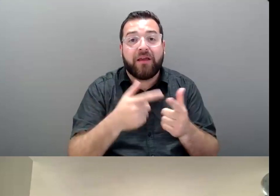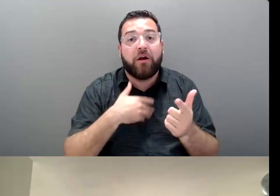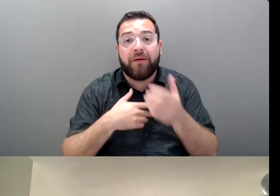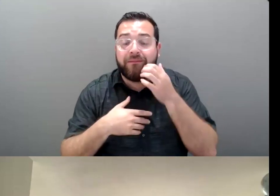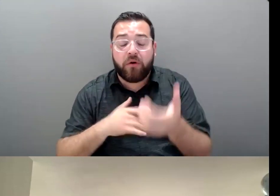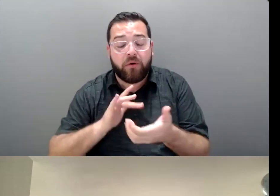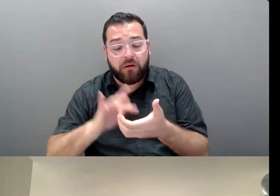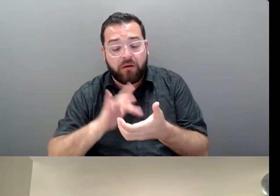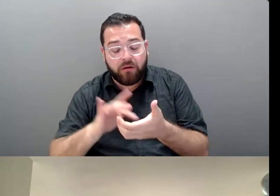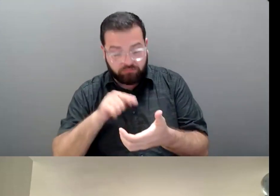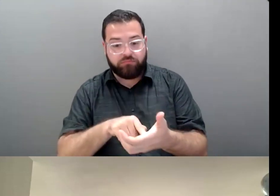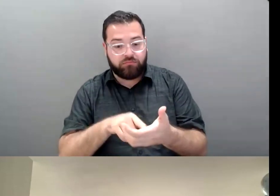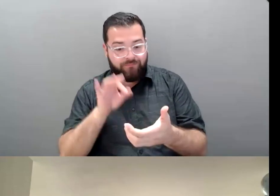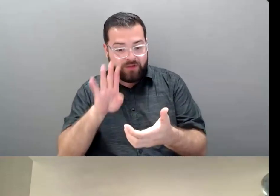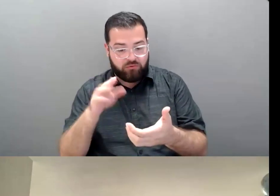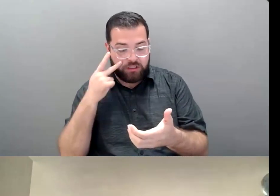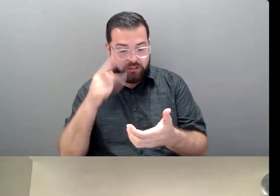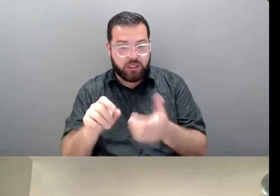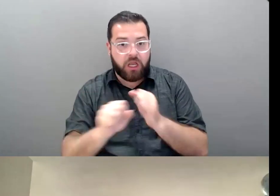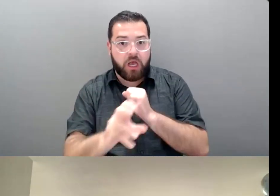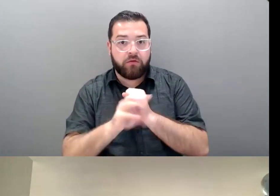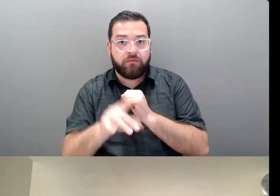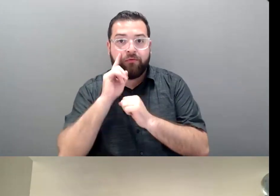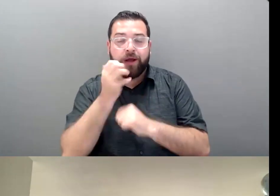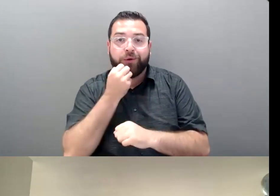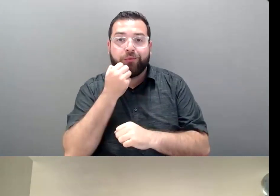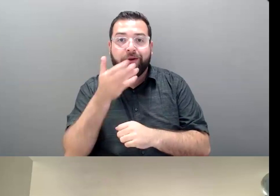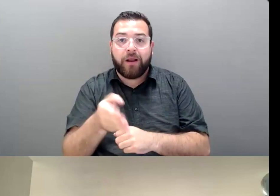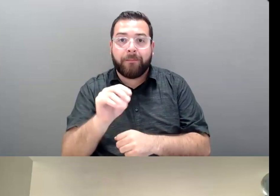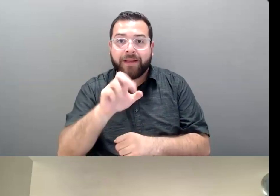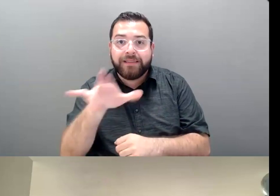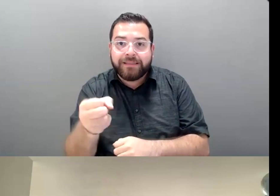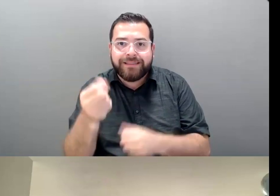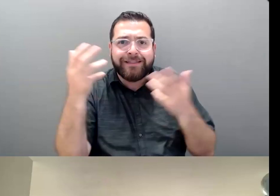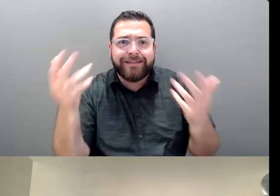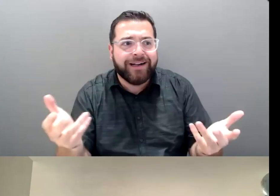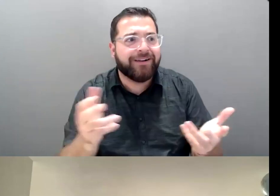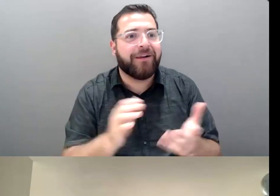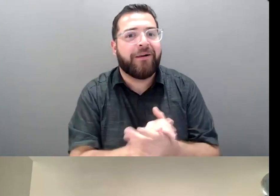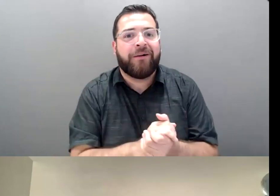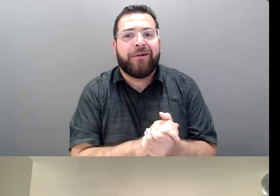all of a sudden in my Facebook, I'm getting it. And so I just like